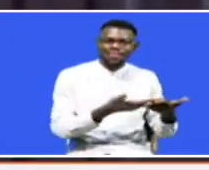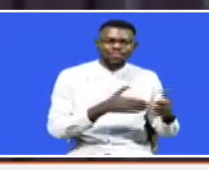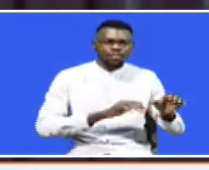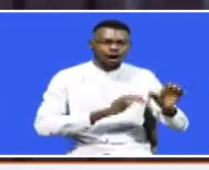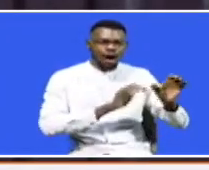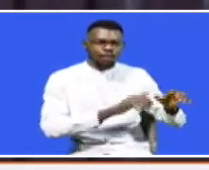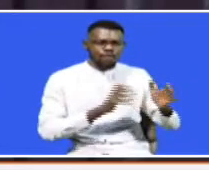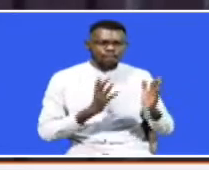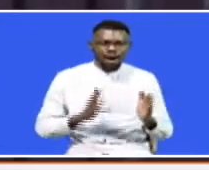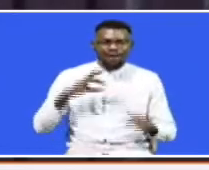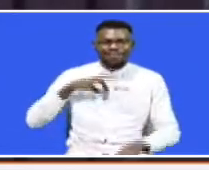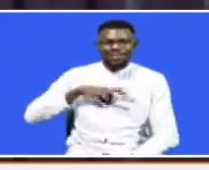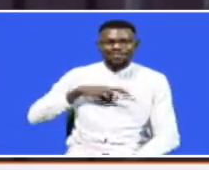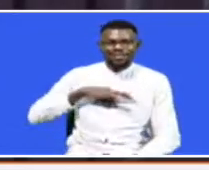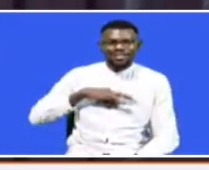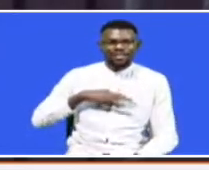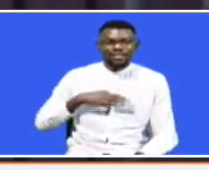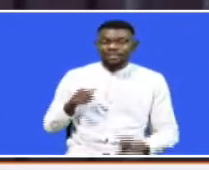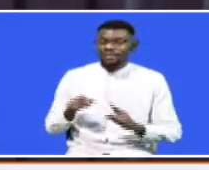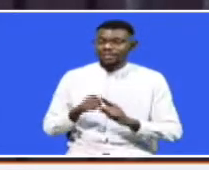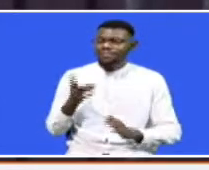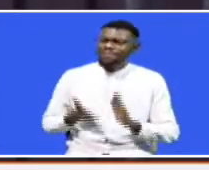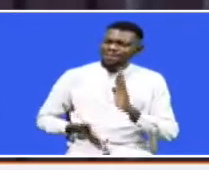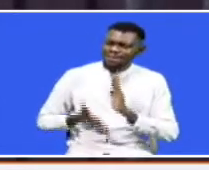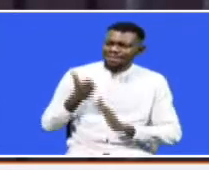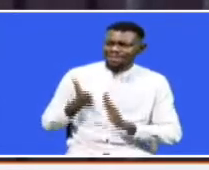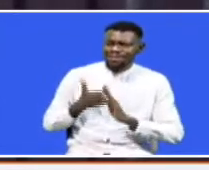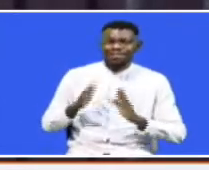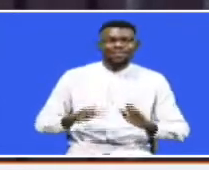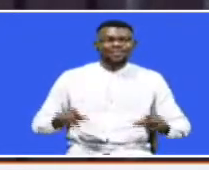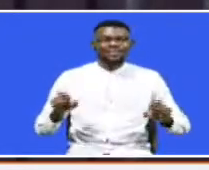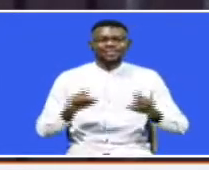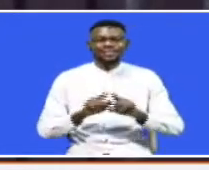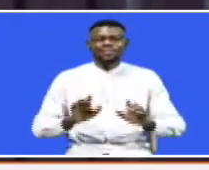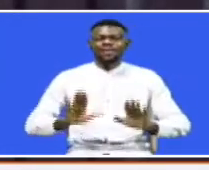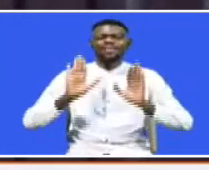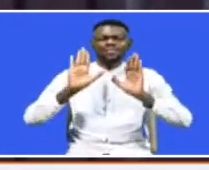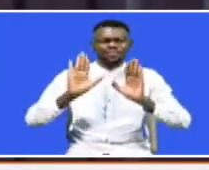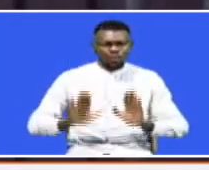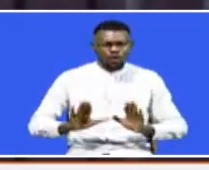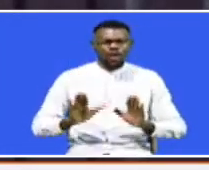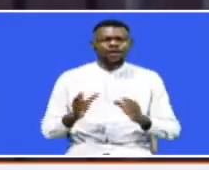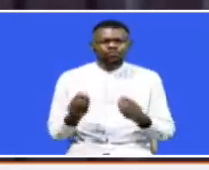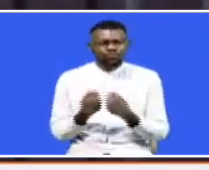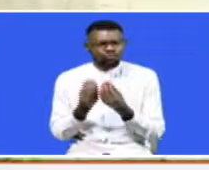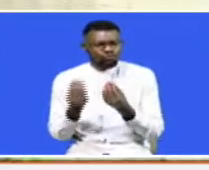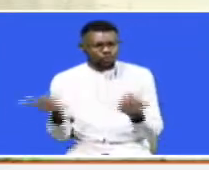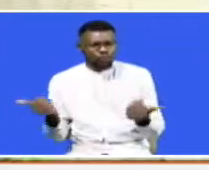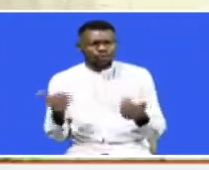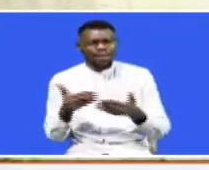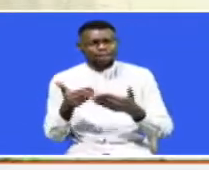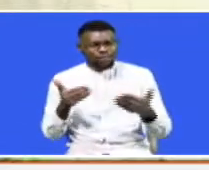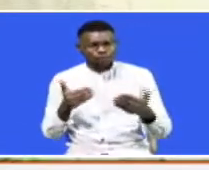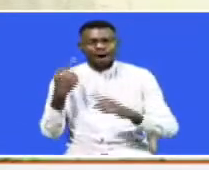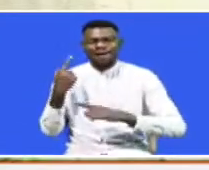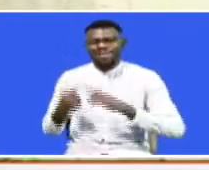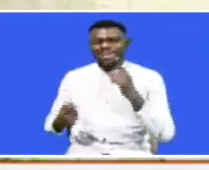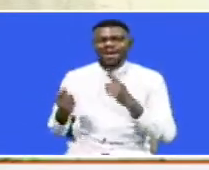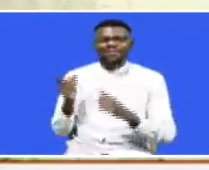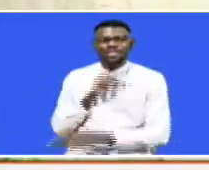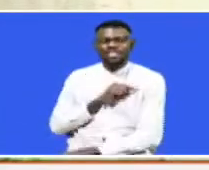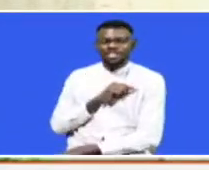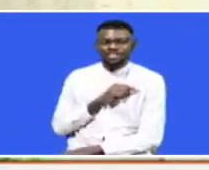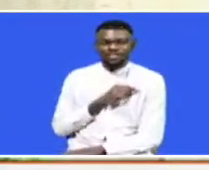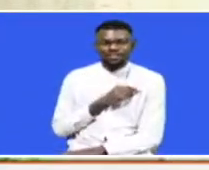farmer. It is urgent and it must be concluded before the end of the year. If we strengthen our